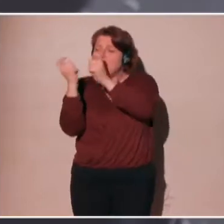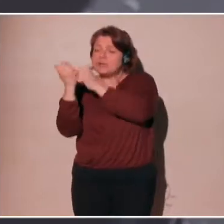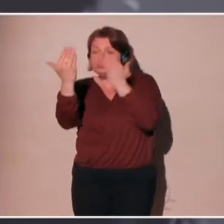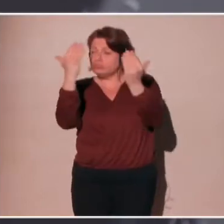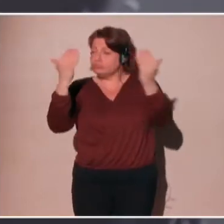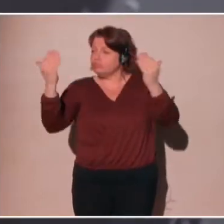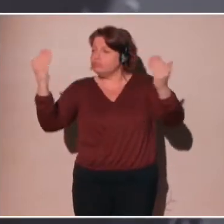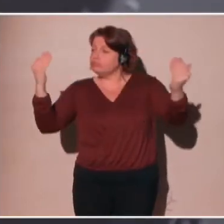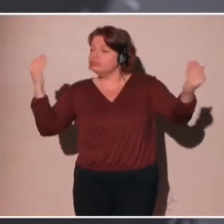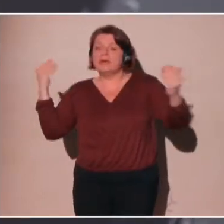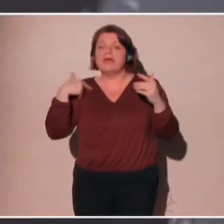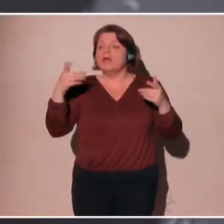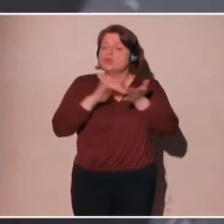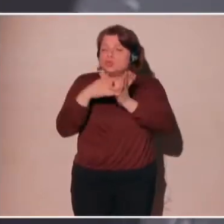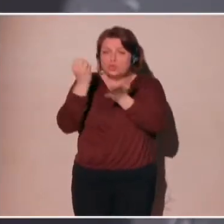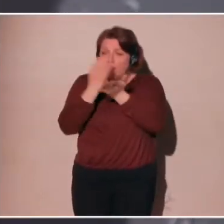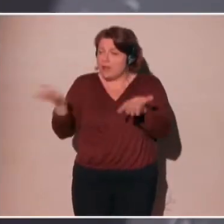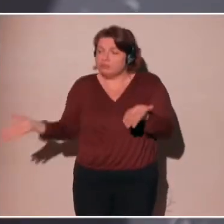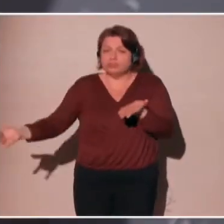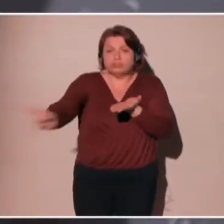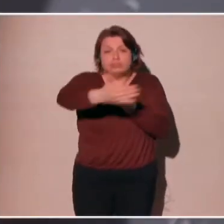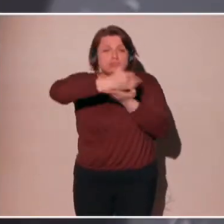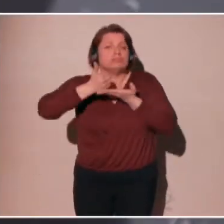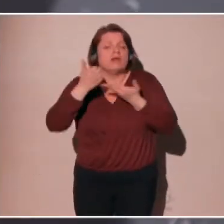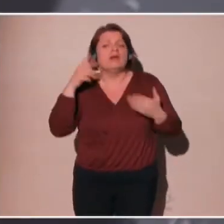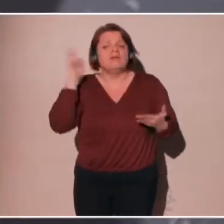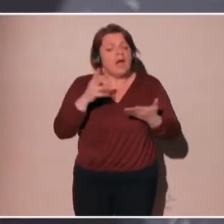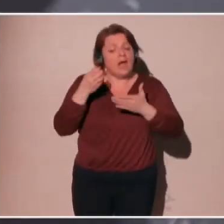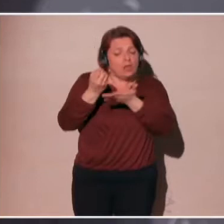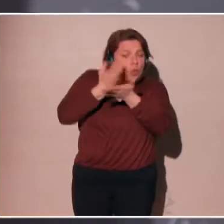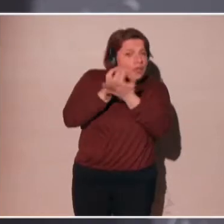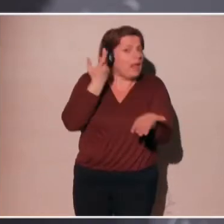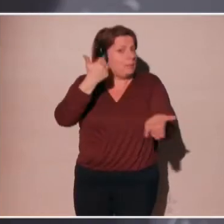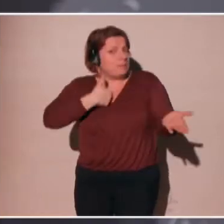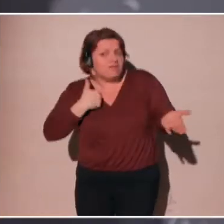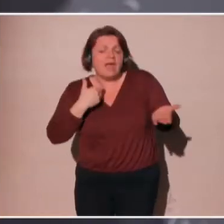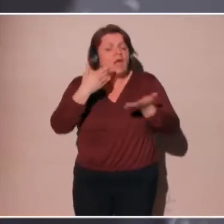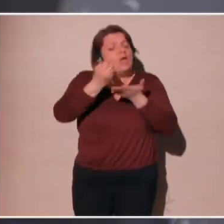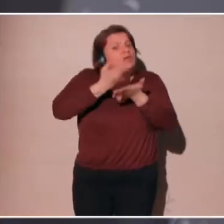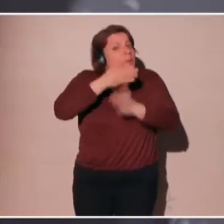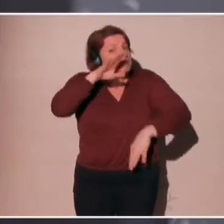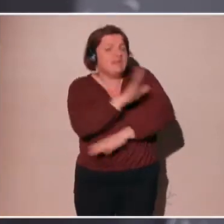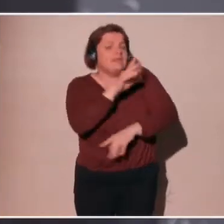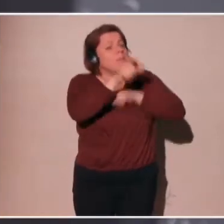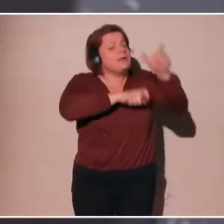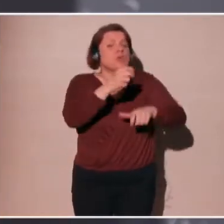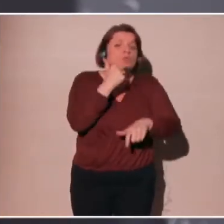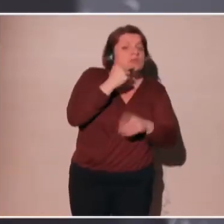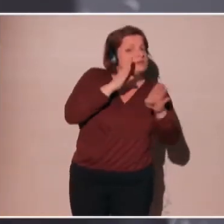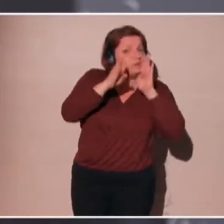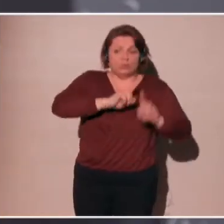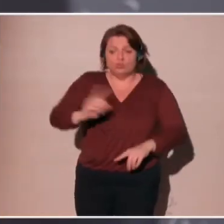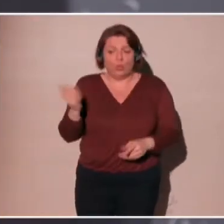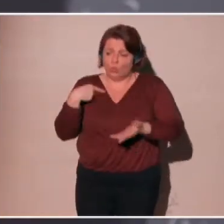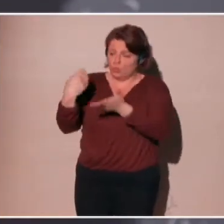benchmark images. And we contribute in these data sets. Not only we, but others as well. These aren't private